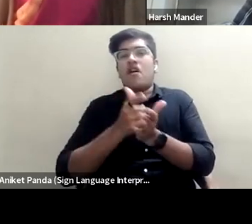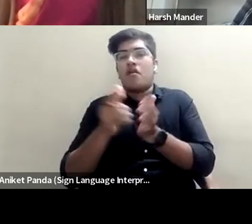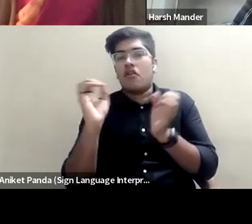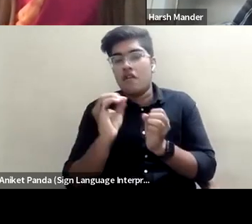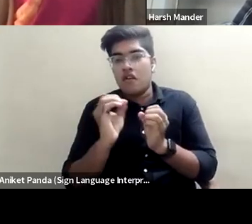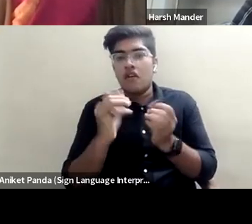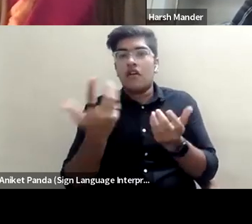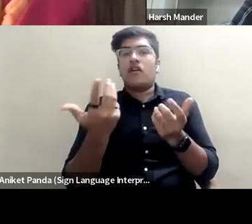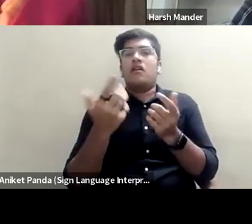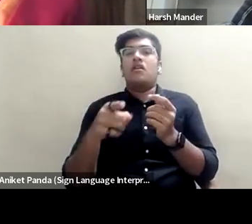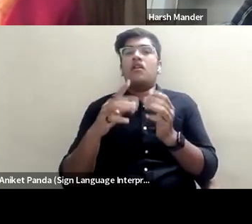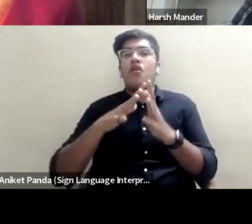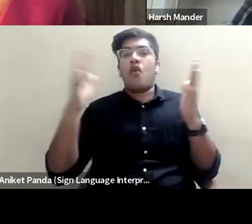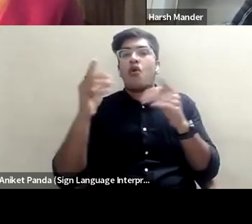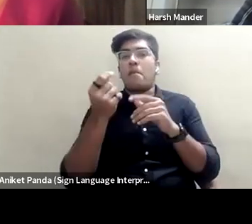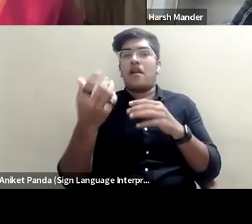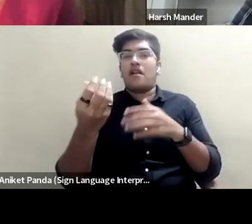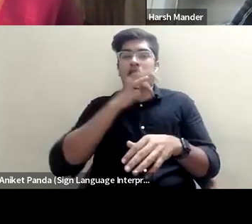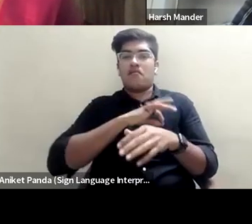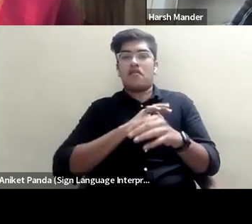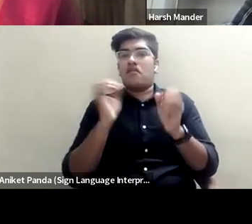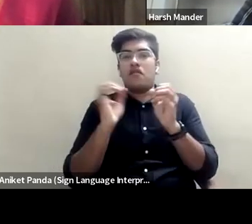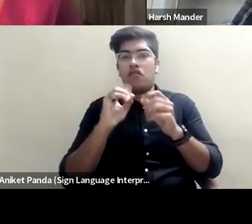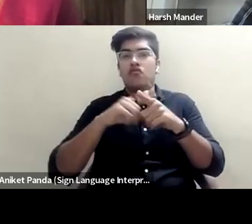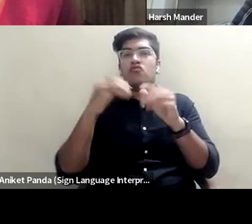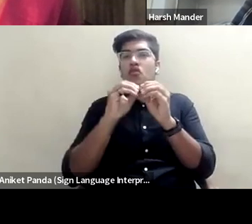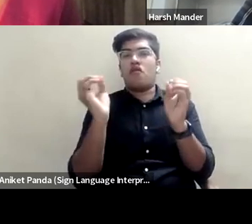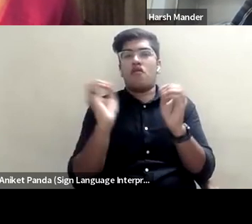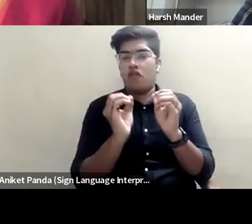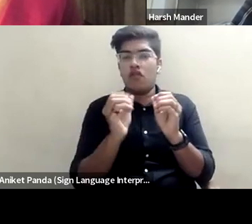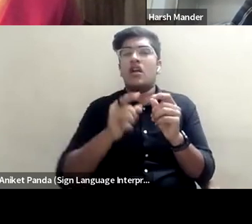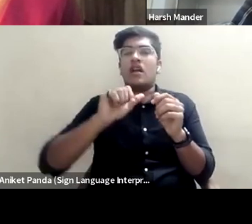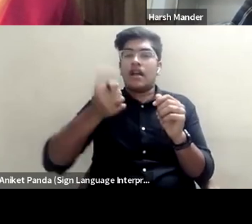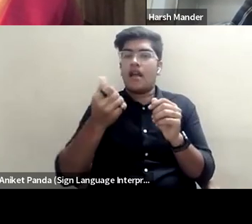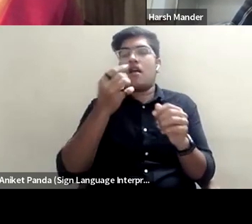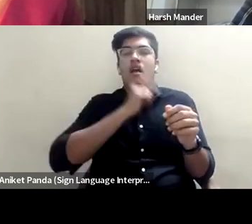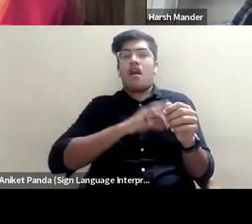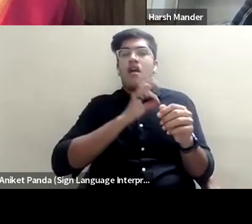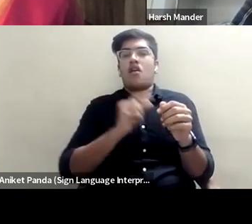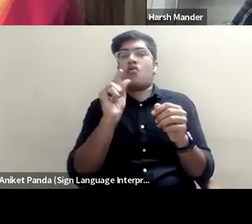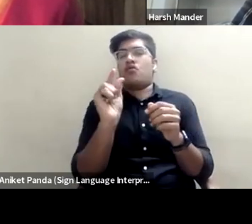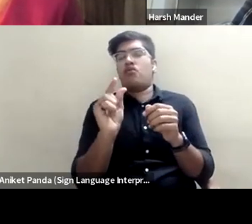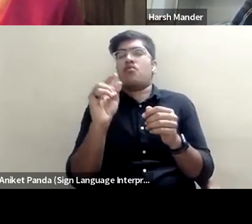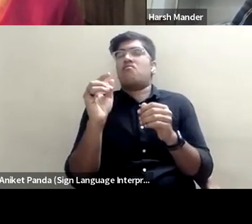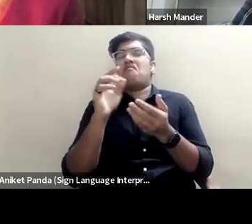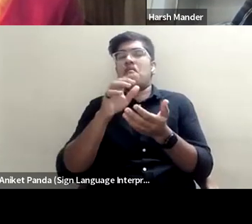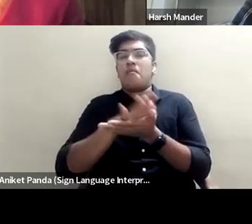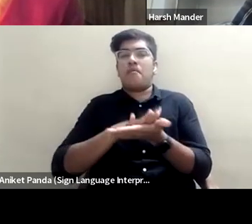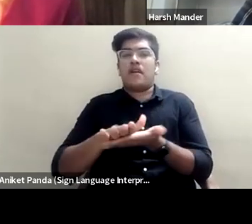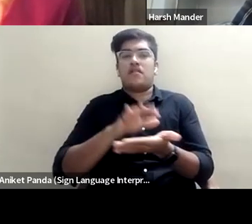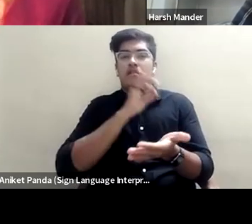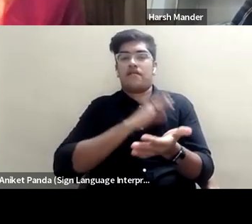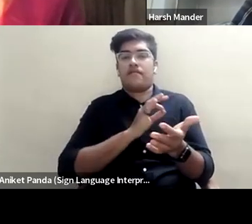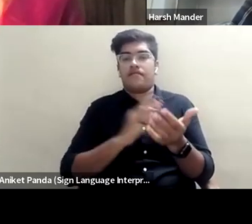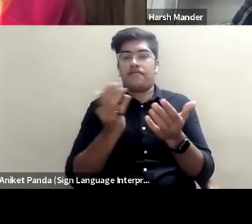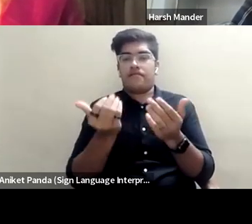agriculture is not really offering them jobs, so they can earn, they can have some subsistence. And ma'am, on that